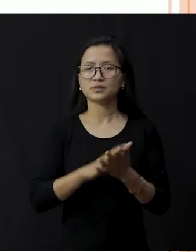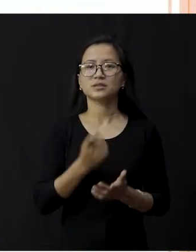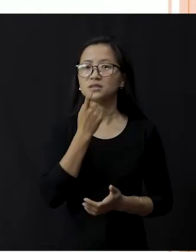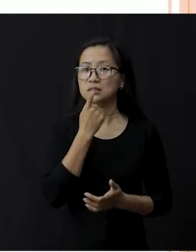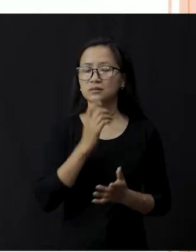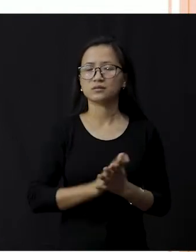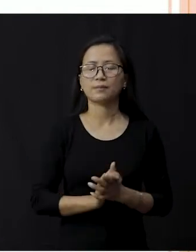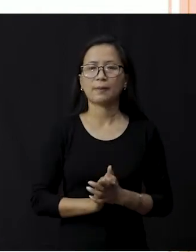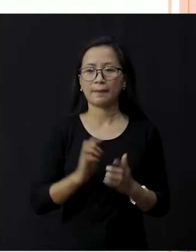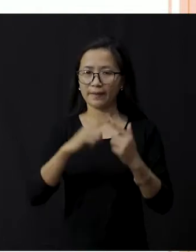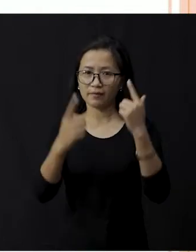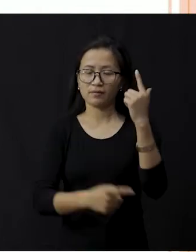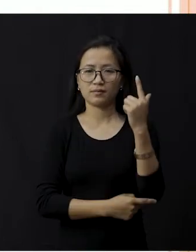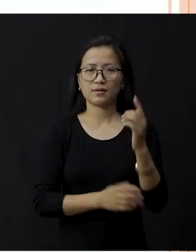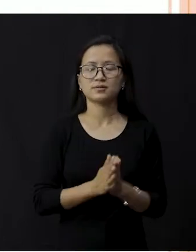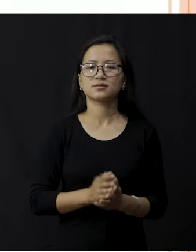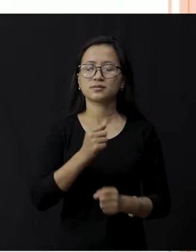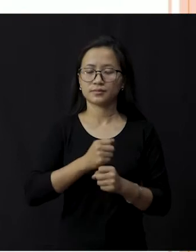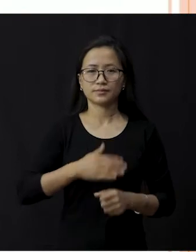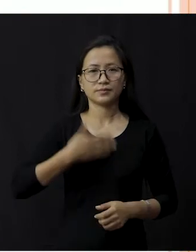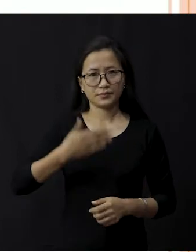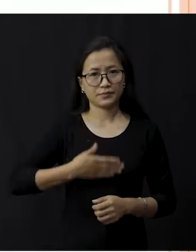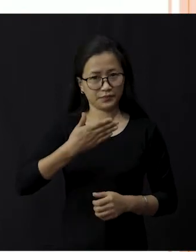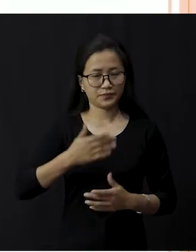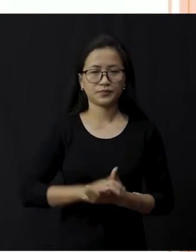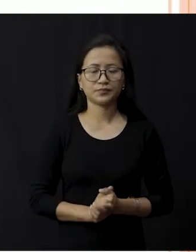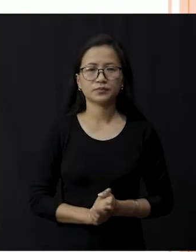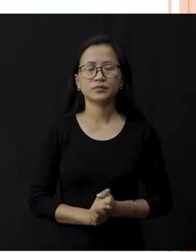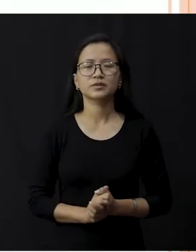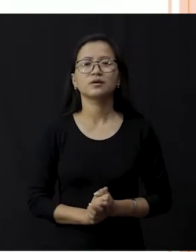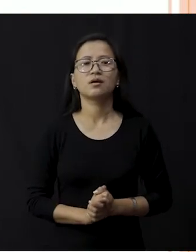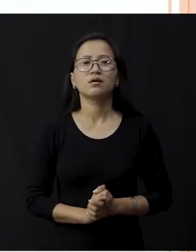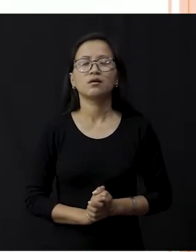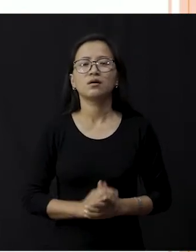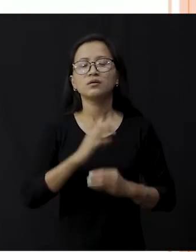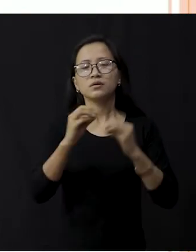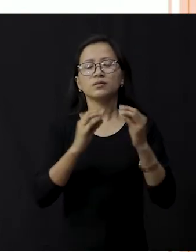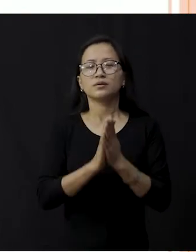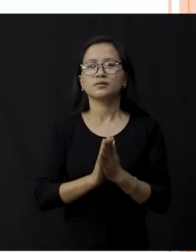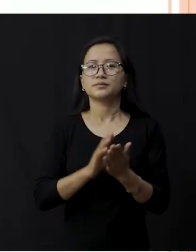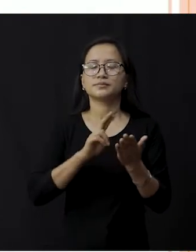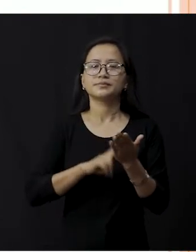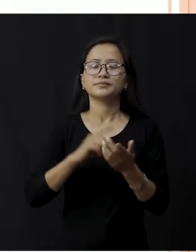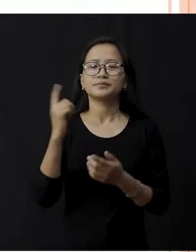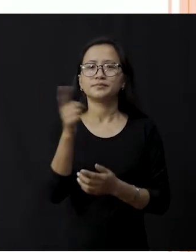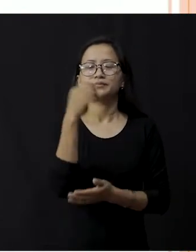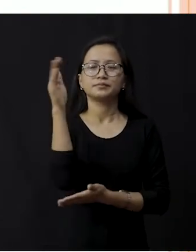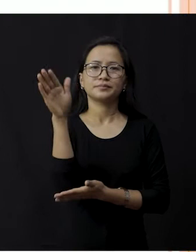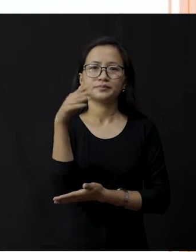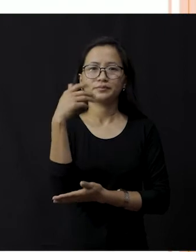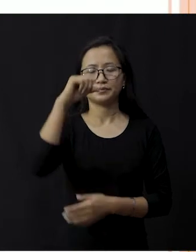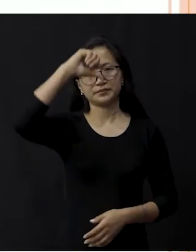white, and at the bottom is green. Okay, all right, so this is about the national flag of